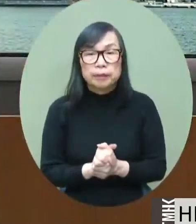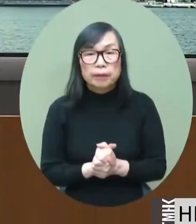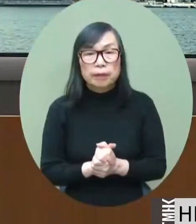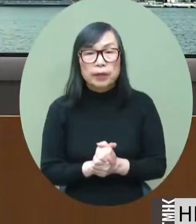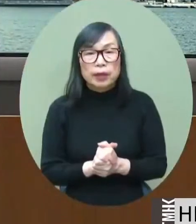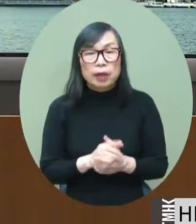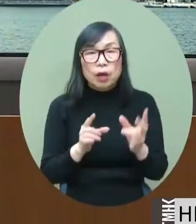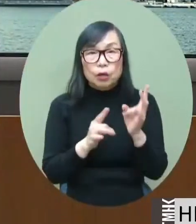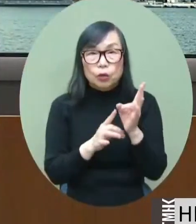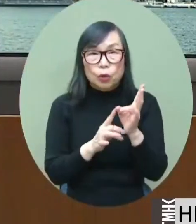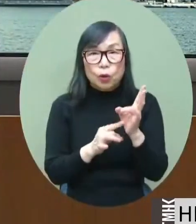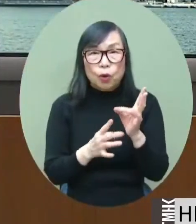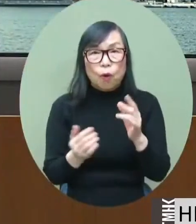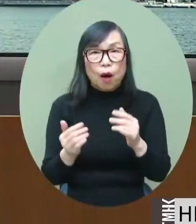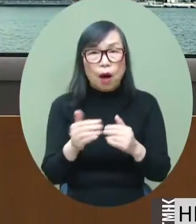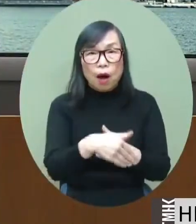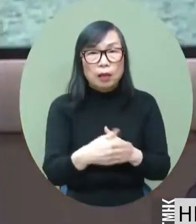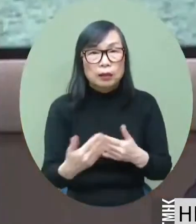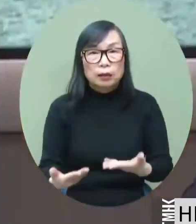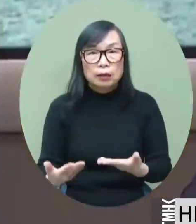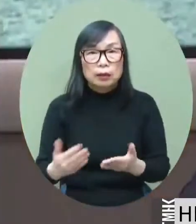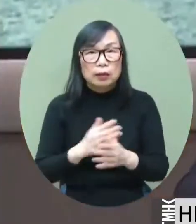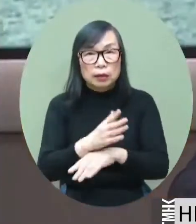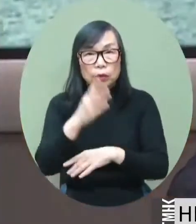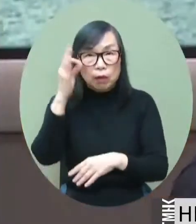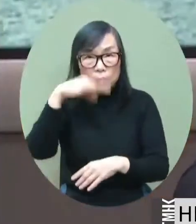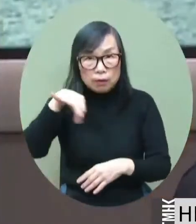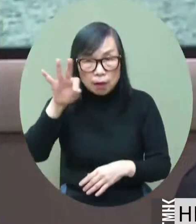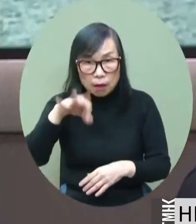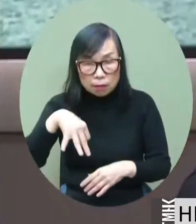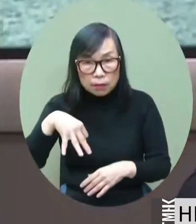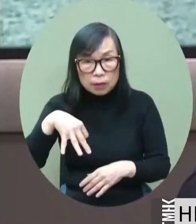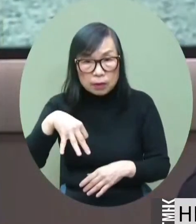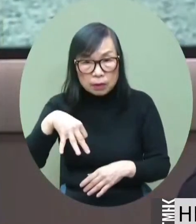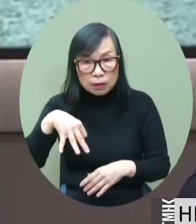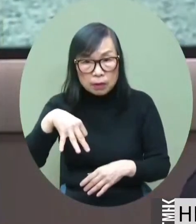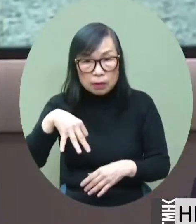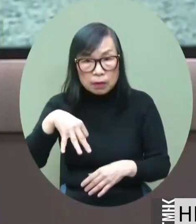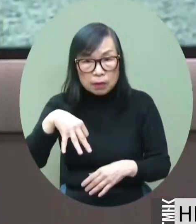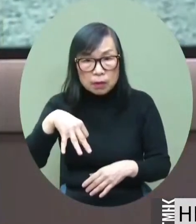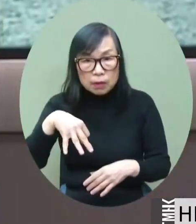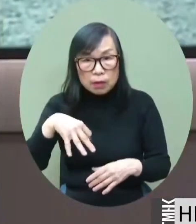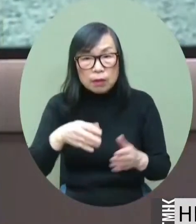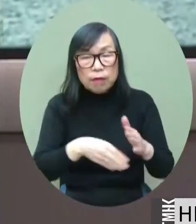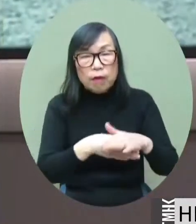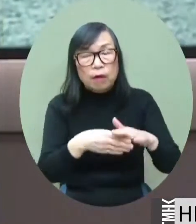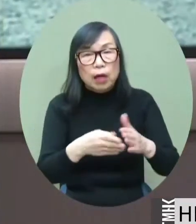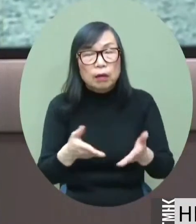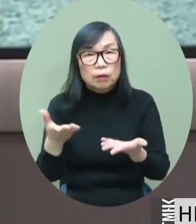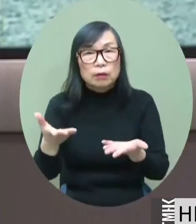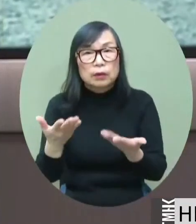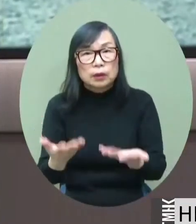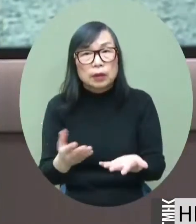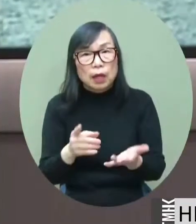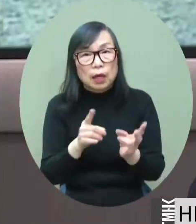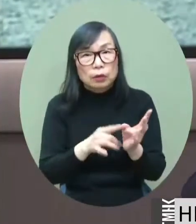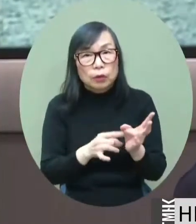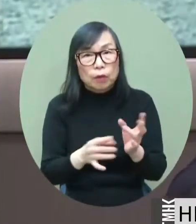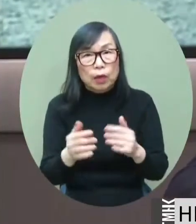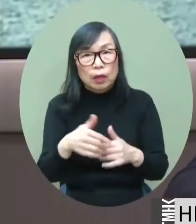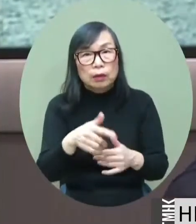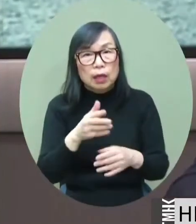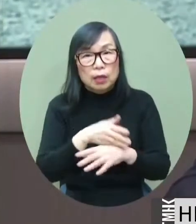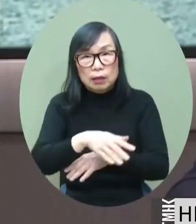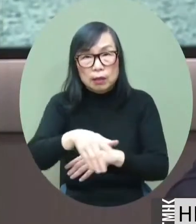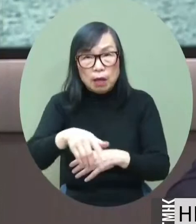infection, or other causes? Right now, there are over 3,000 units